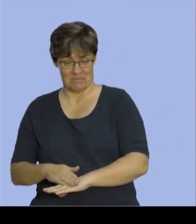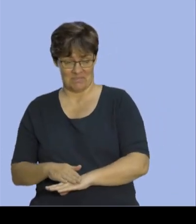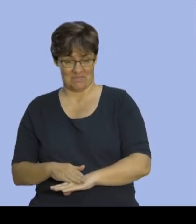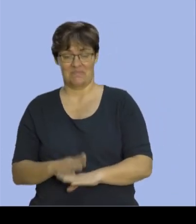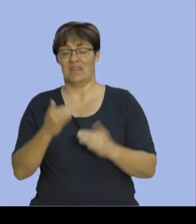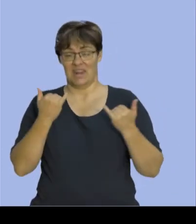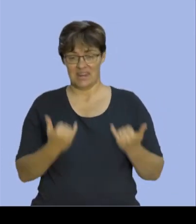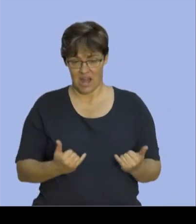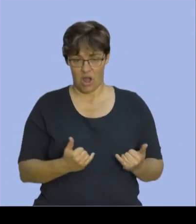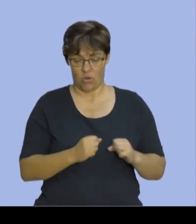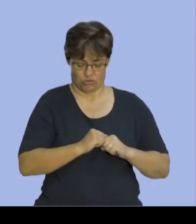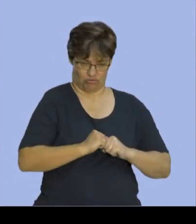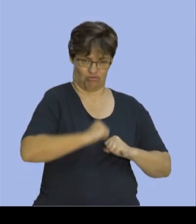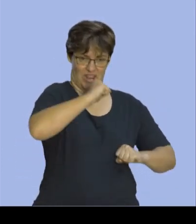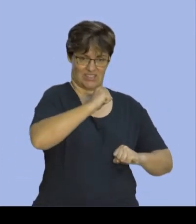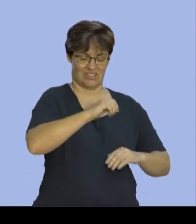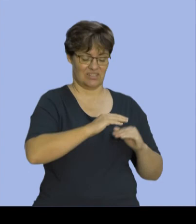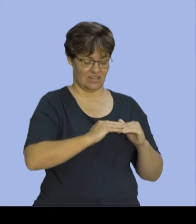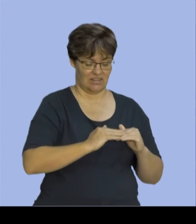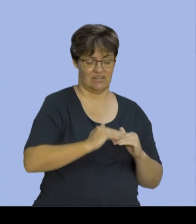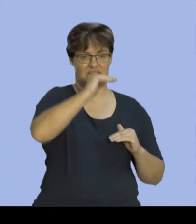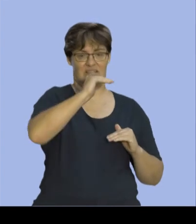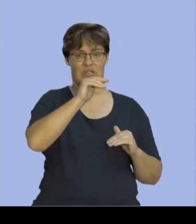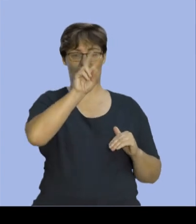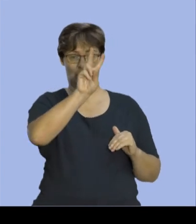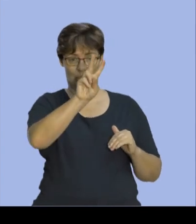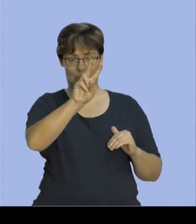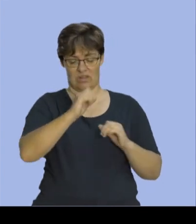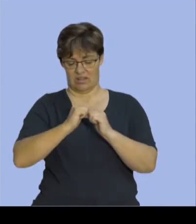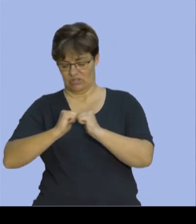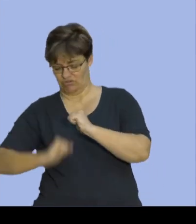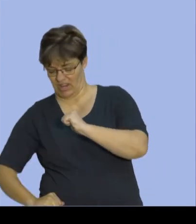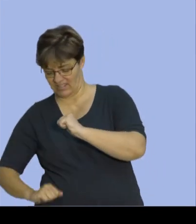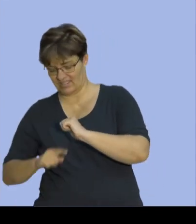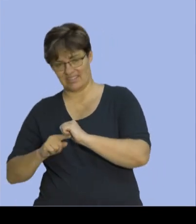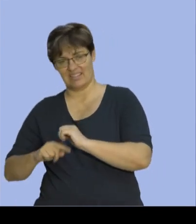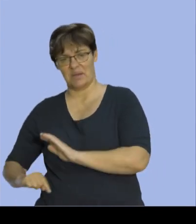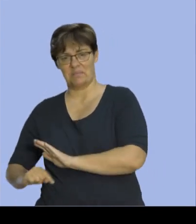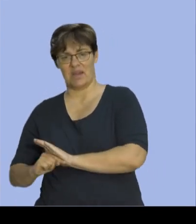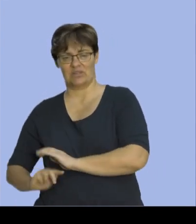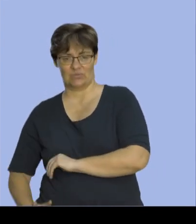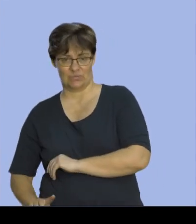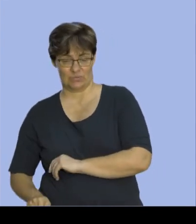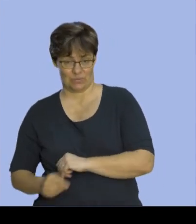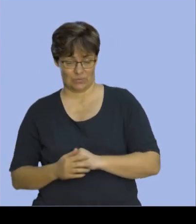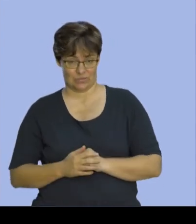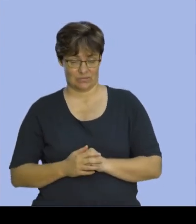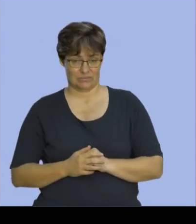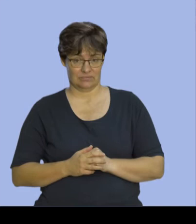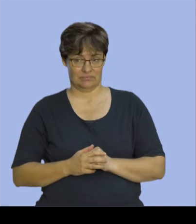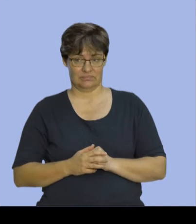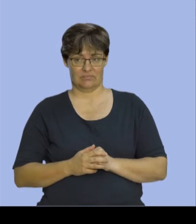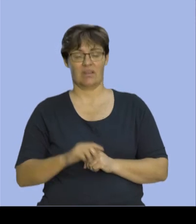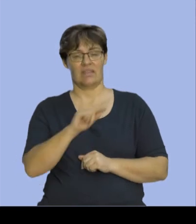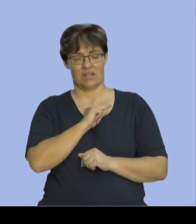minimum, we are then stretching our maximum to be at 2 and our minimum to be at minus